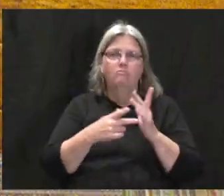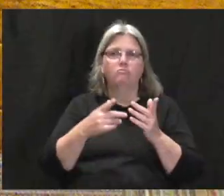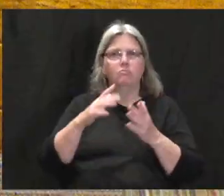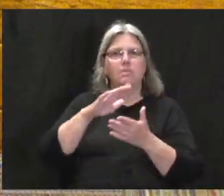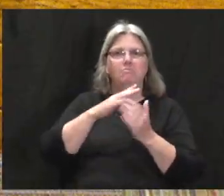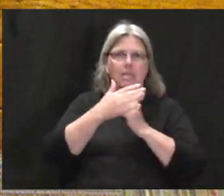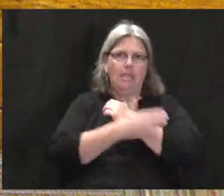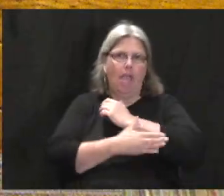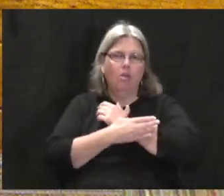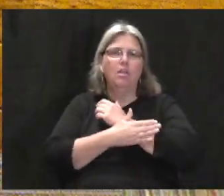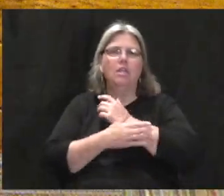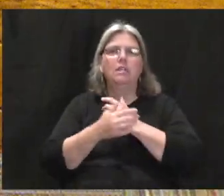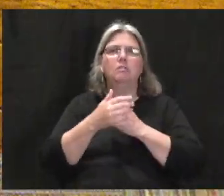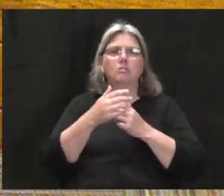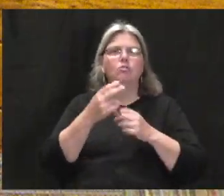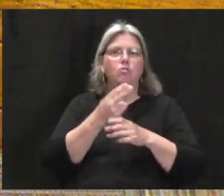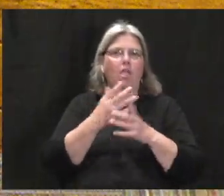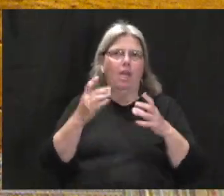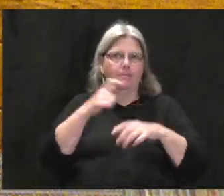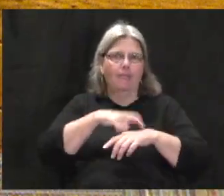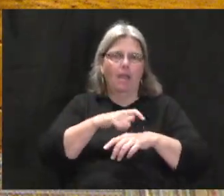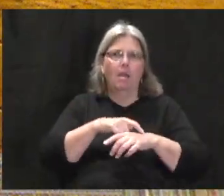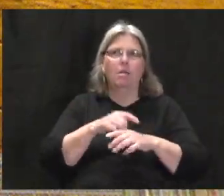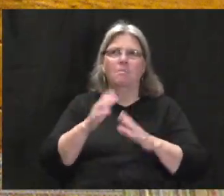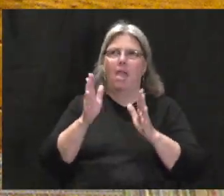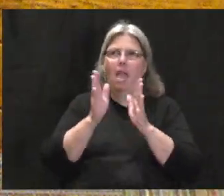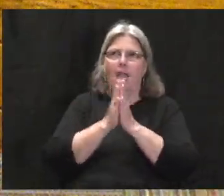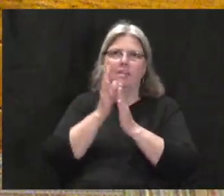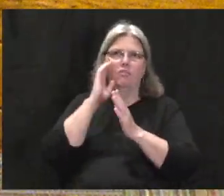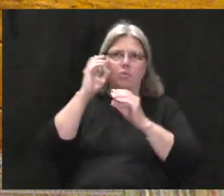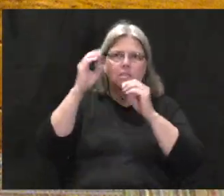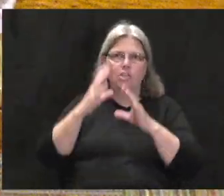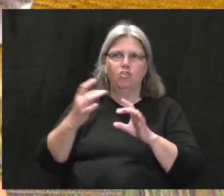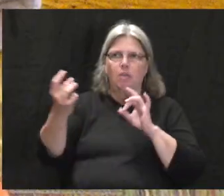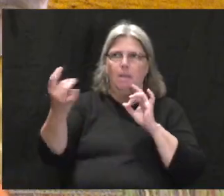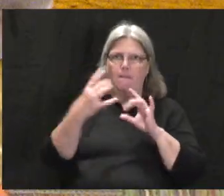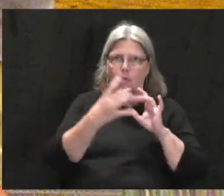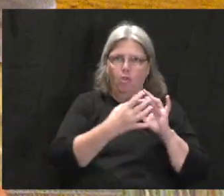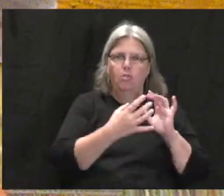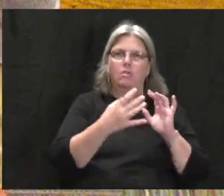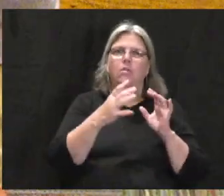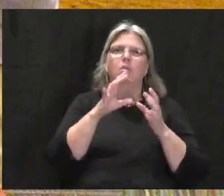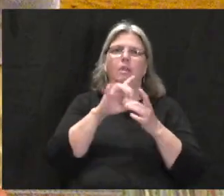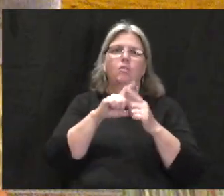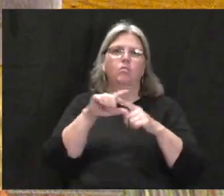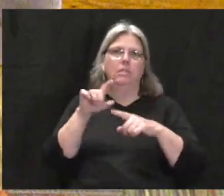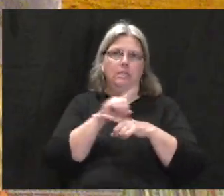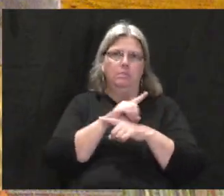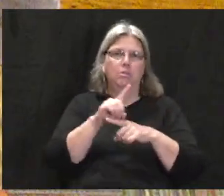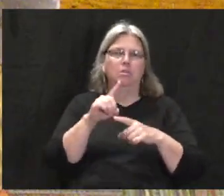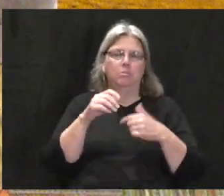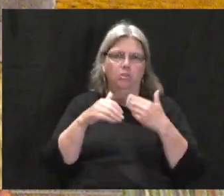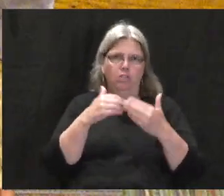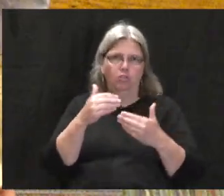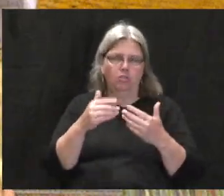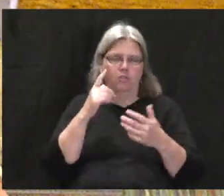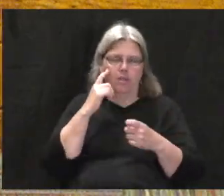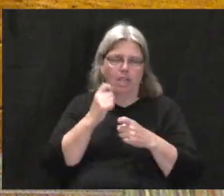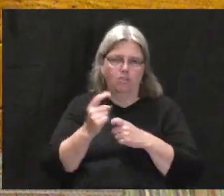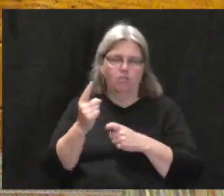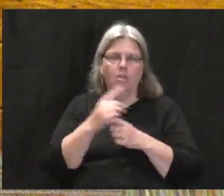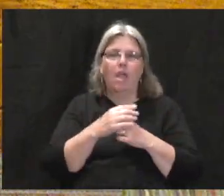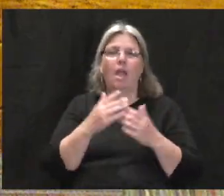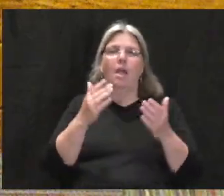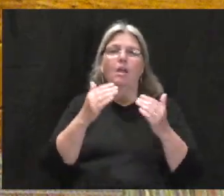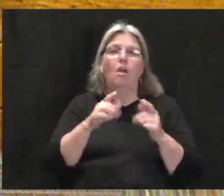And better also strategic techniques for teacher improvement. Clearly there's a vision behind that. Worse, teachers need